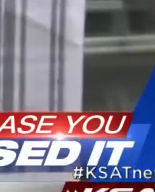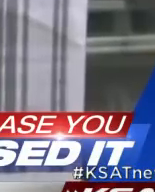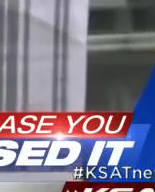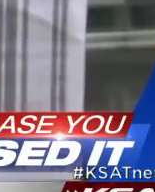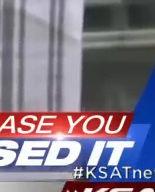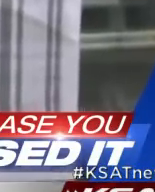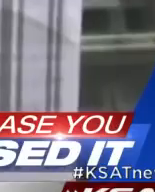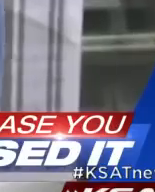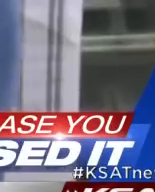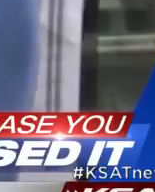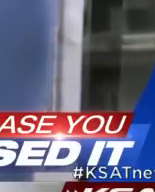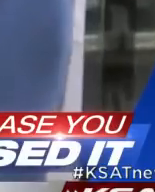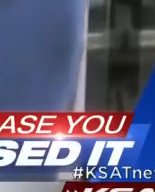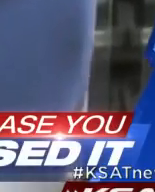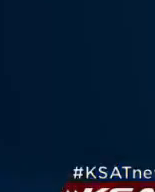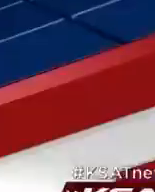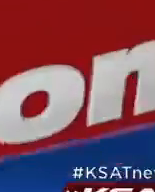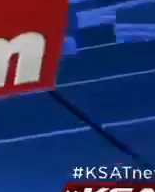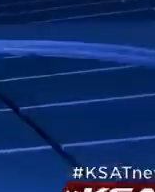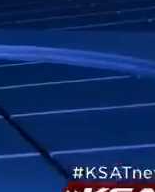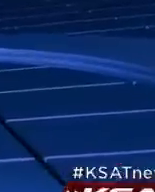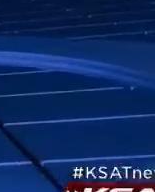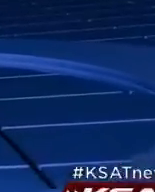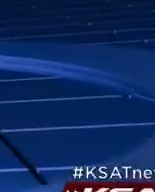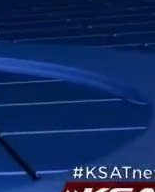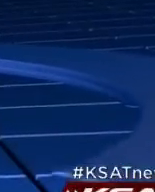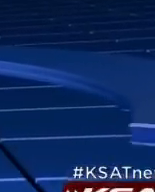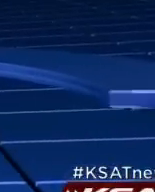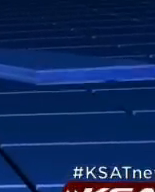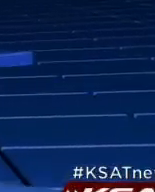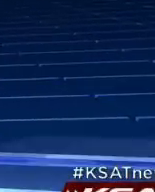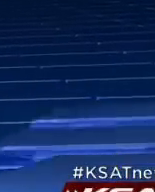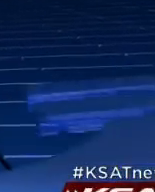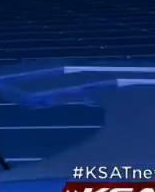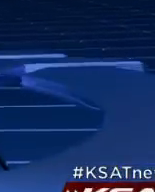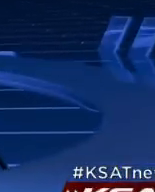those under 18 by September.